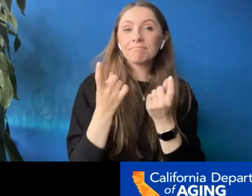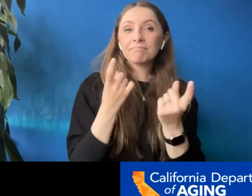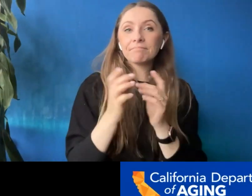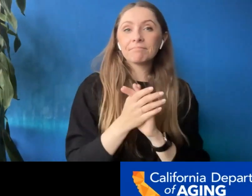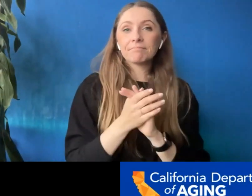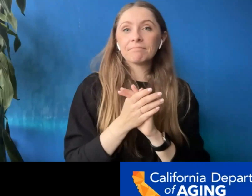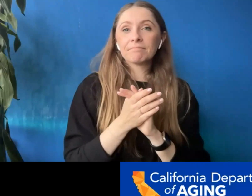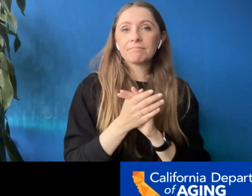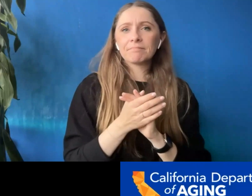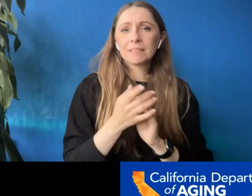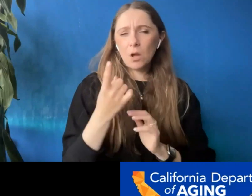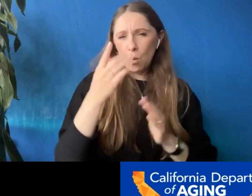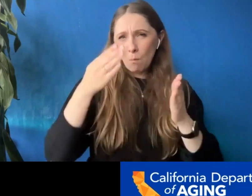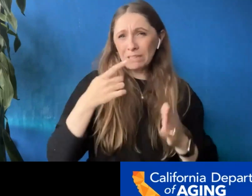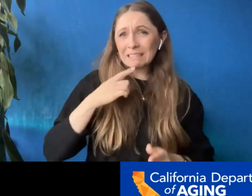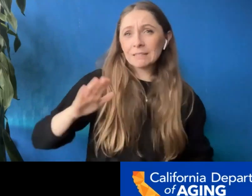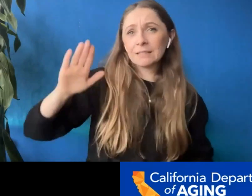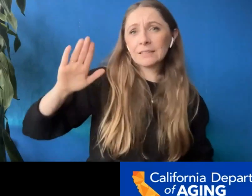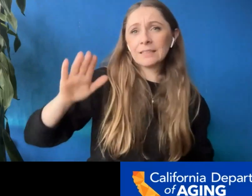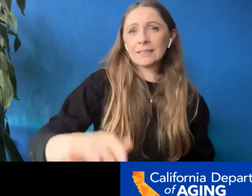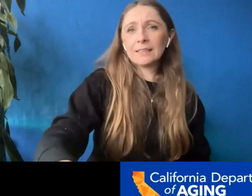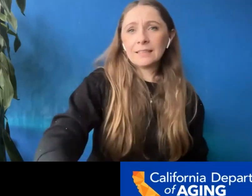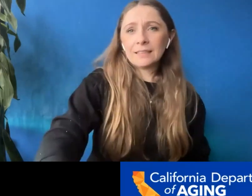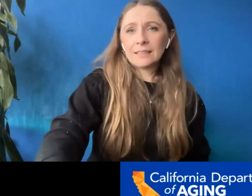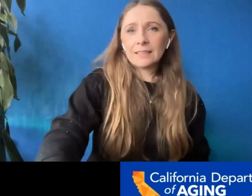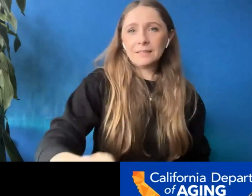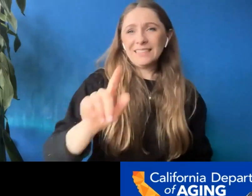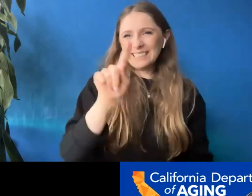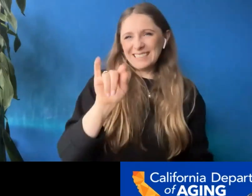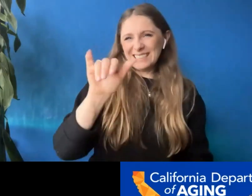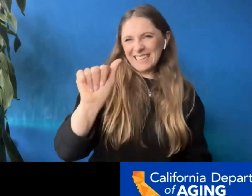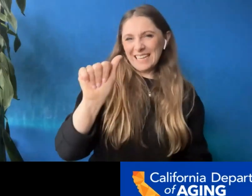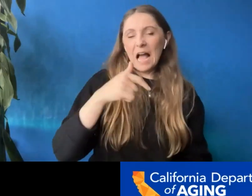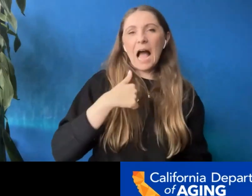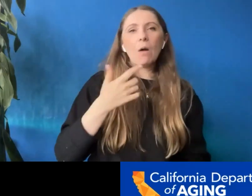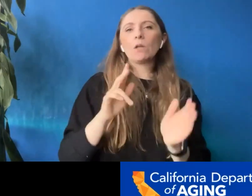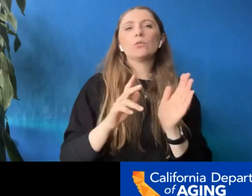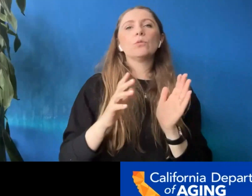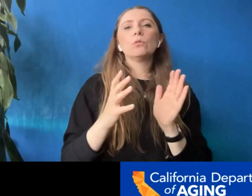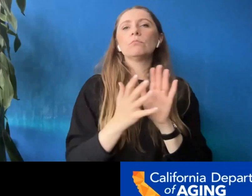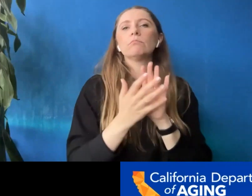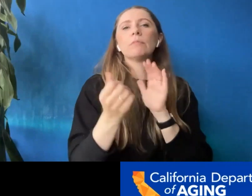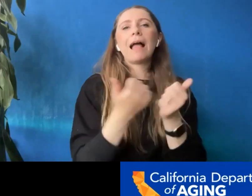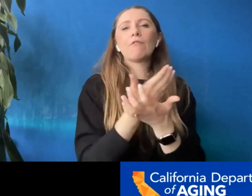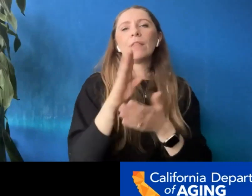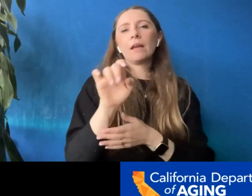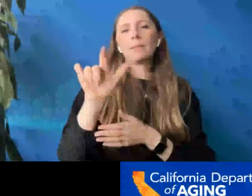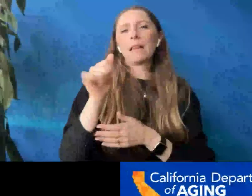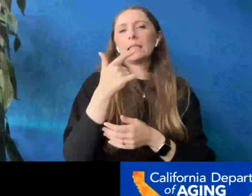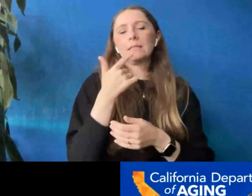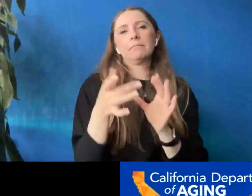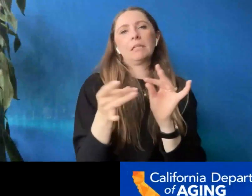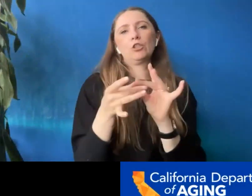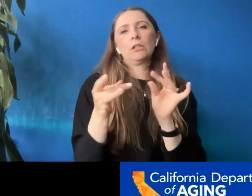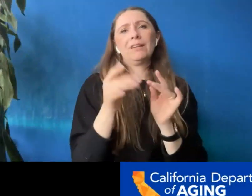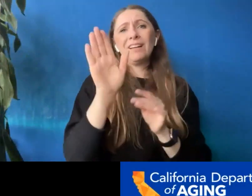Can I go, Ross? Absolutely. Yeah. Go ahead, Zia. I will echo everything that Bella said. Michael, this is a wonderful